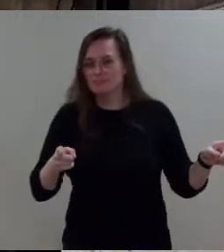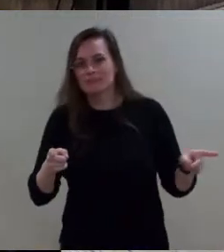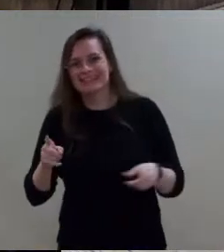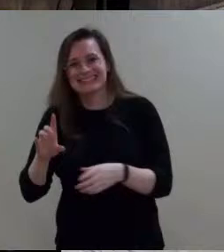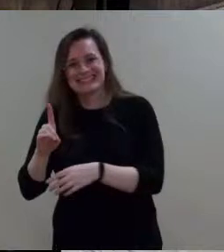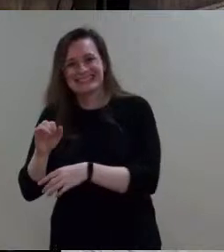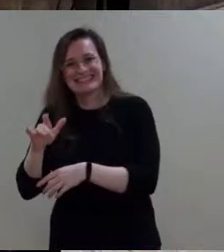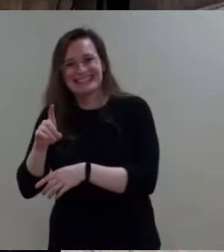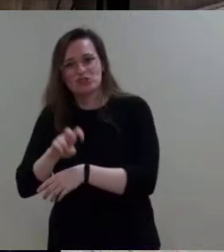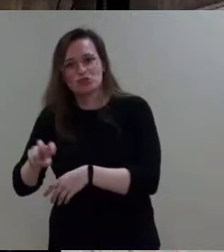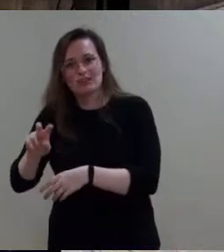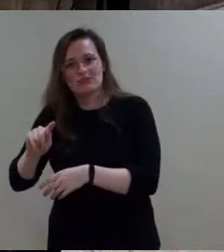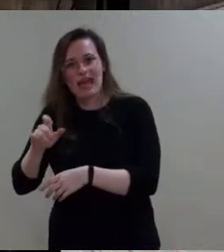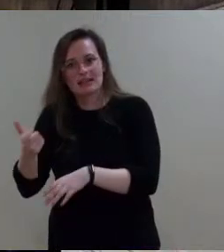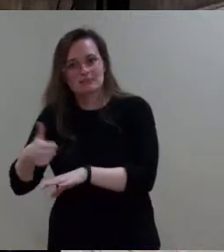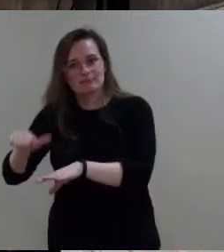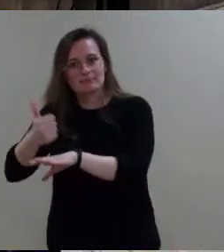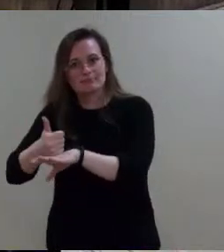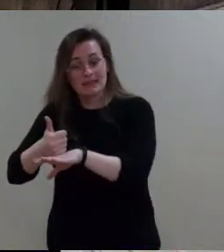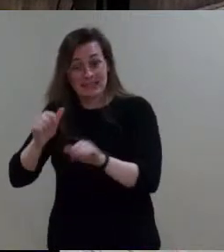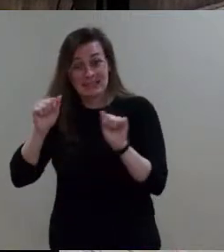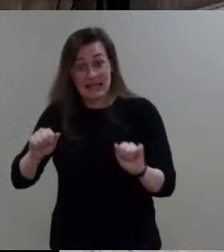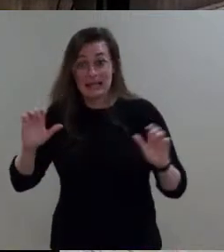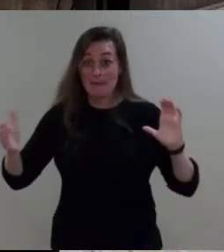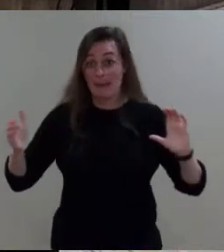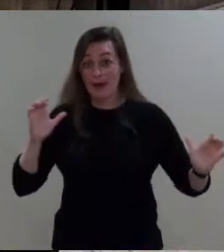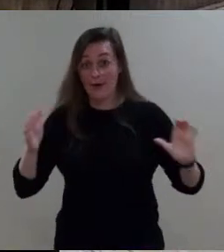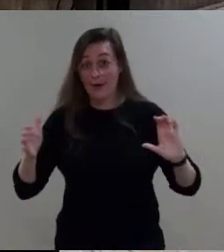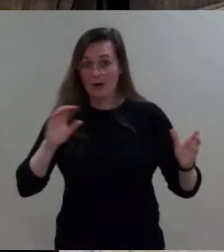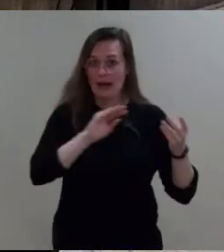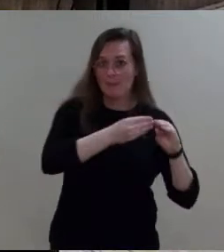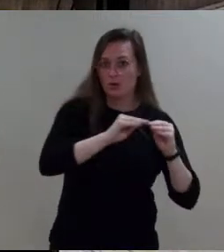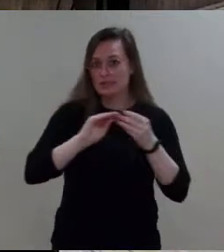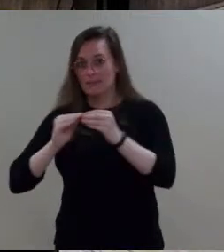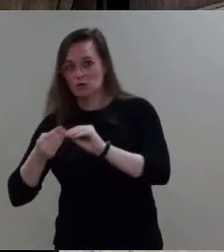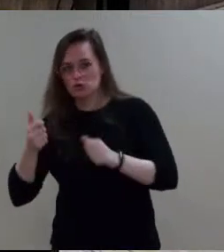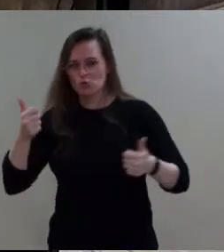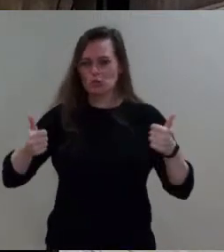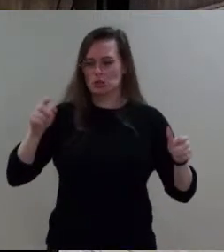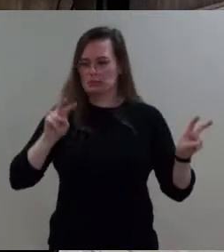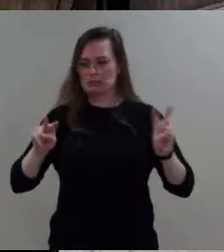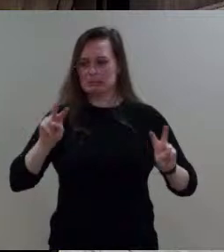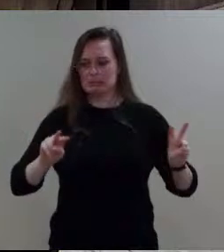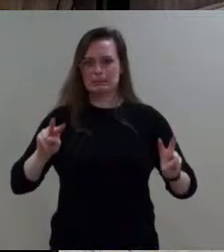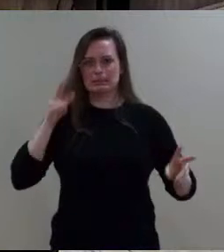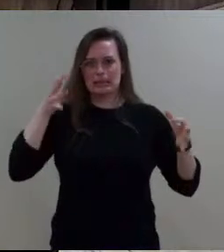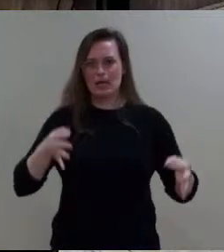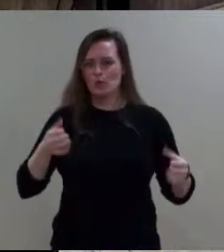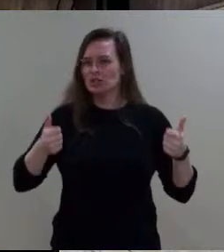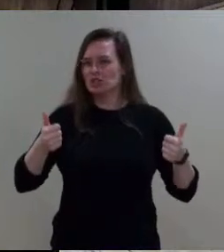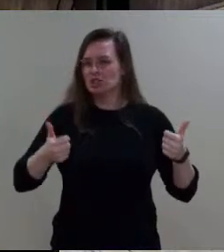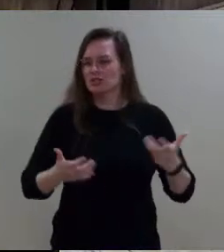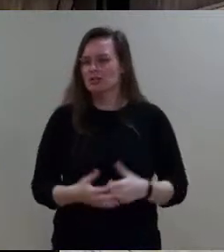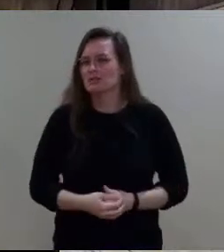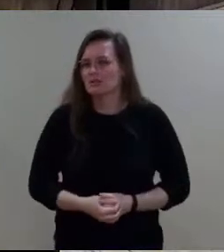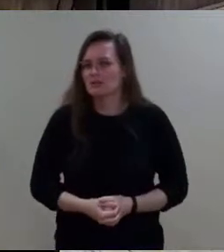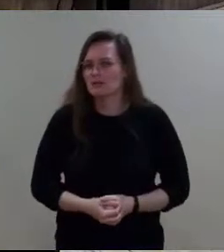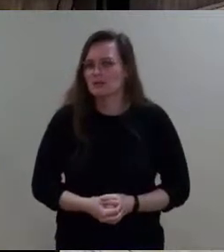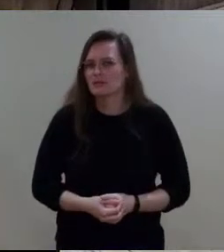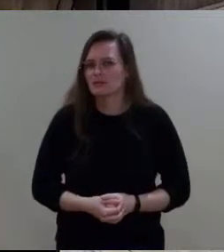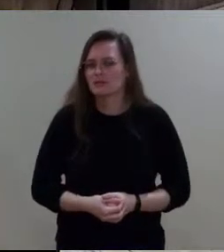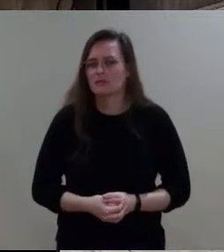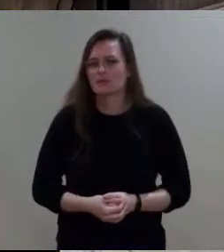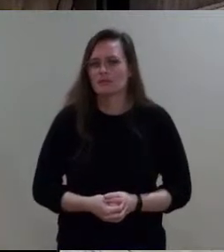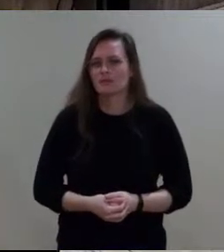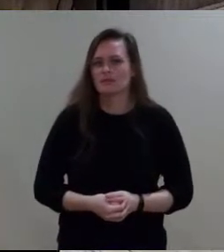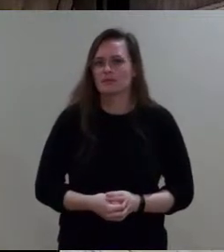and generate, and then also what people would be on the hook for as an option.